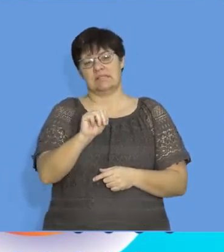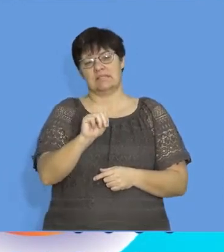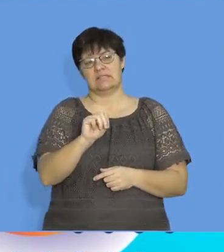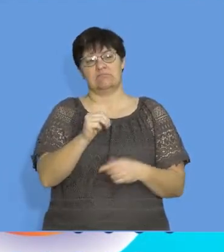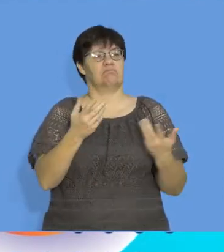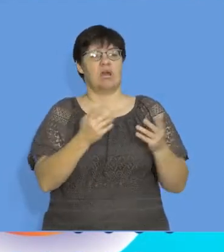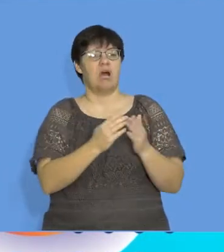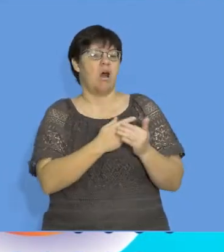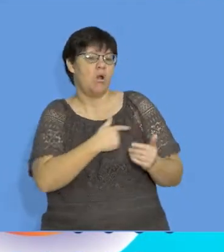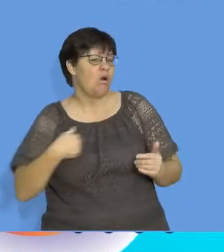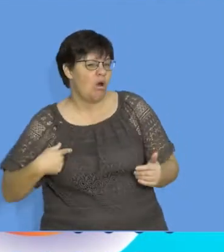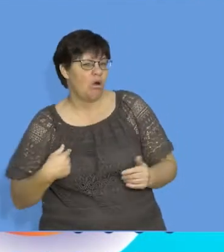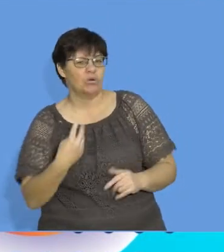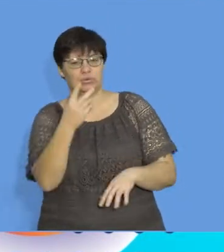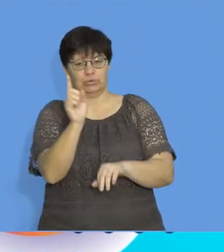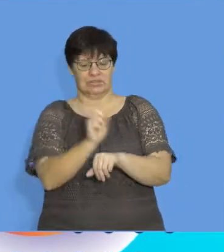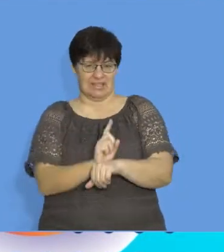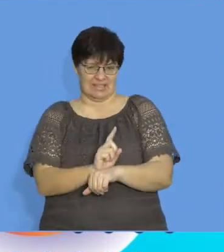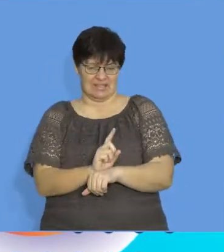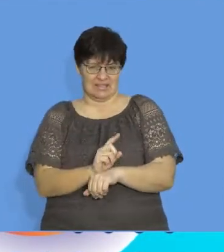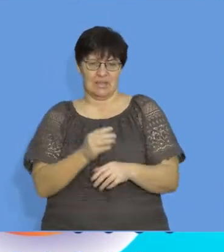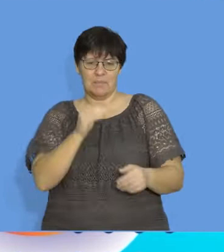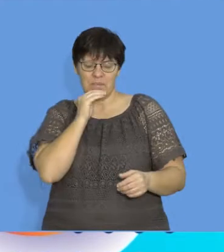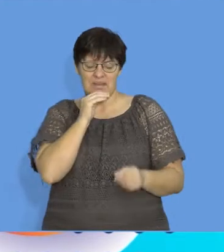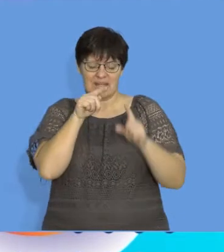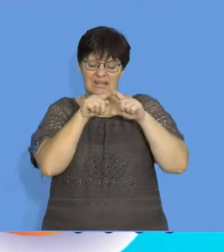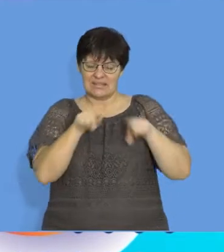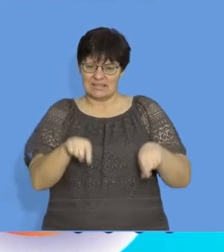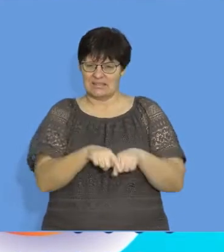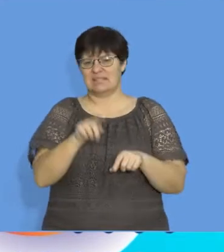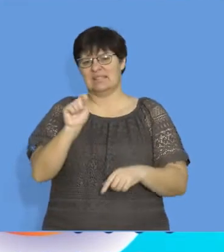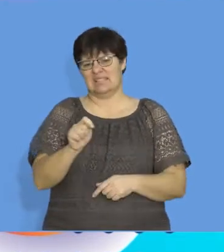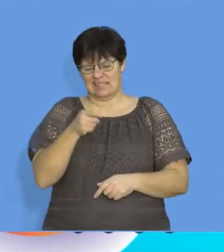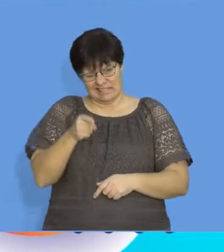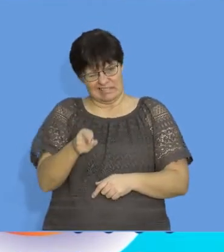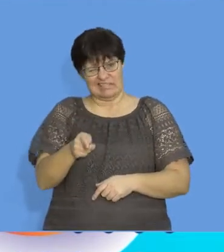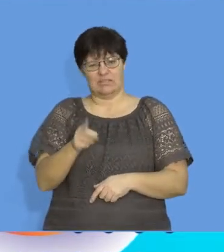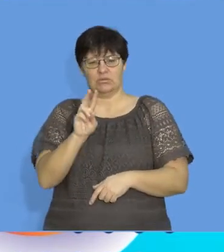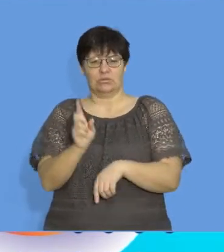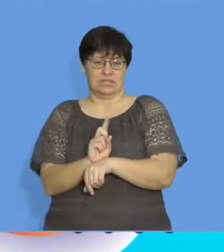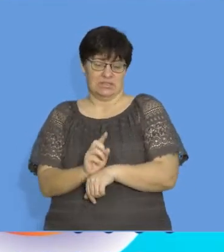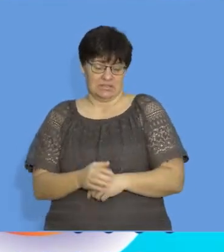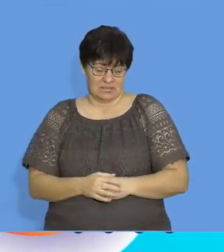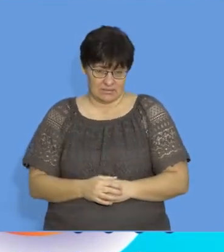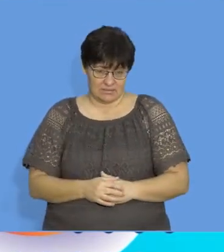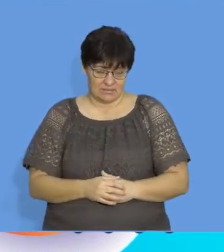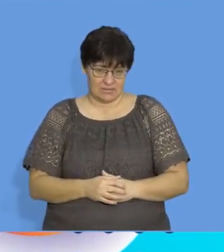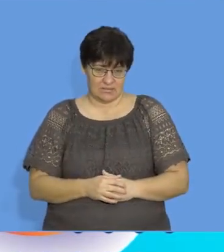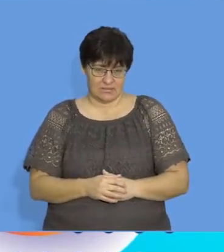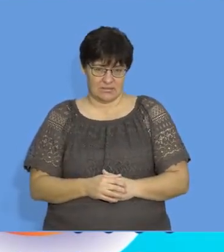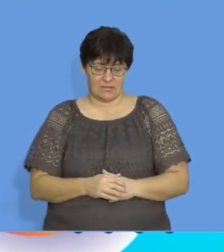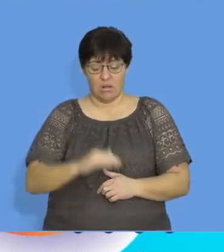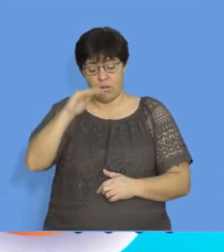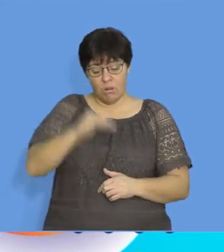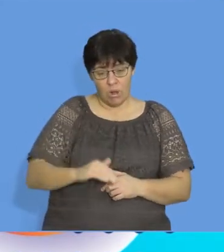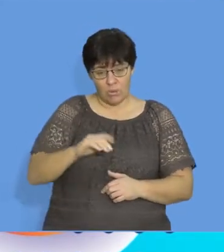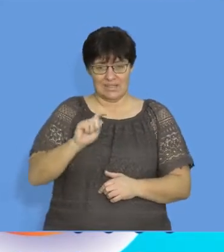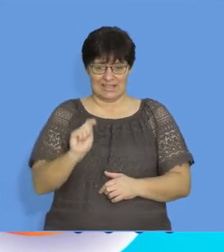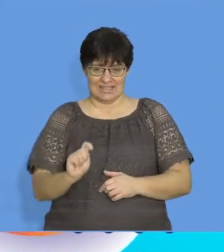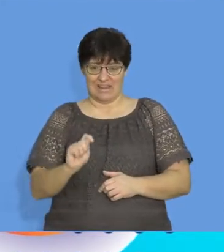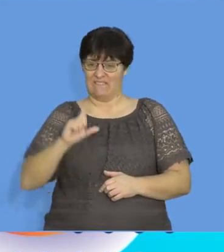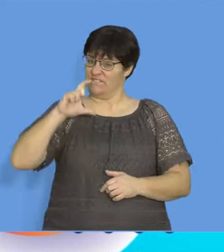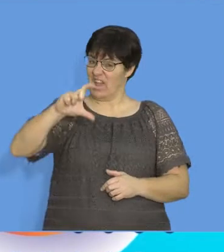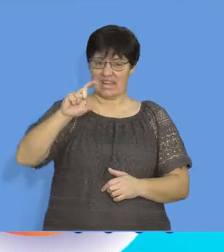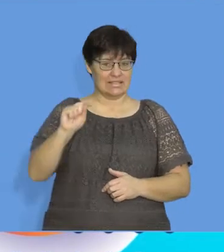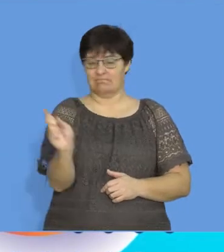2 seconds. The seconds is time, delta t. Again, lowercase t,